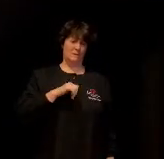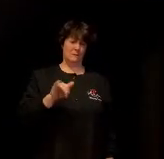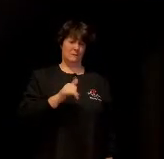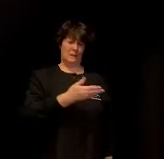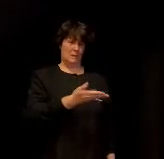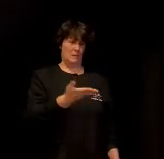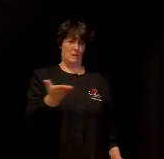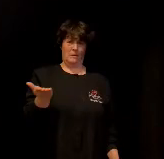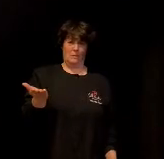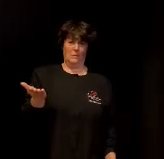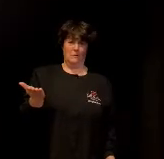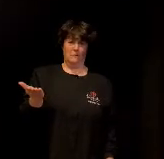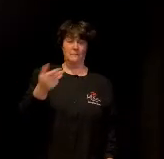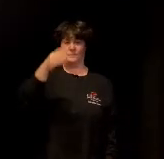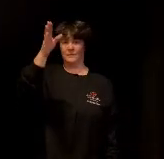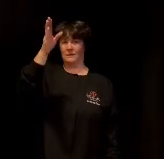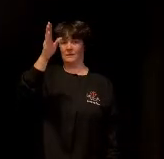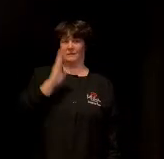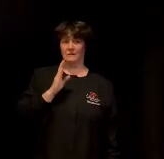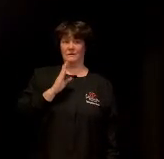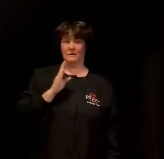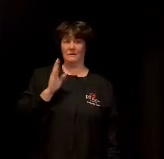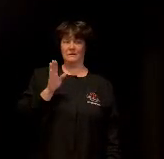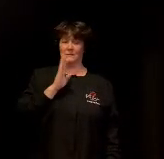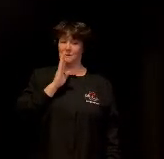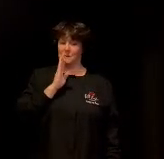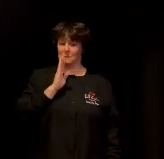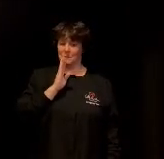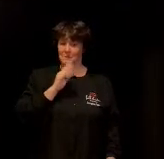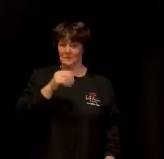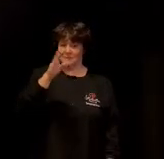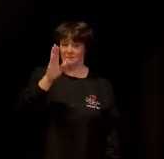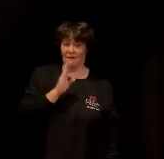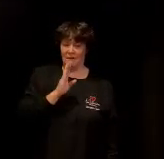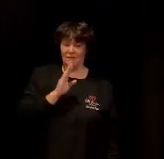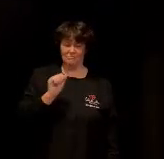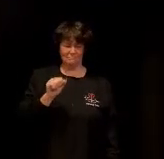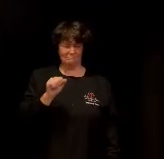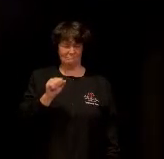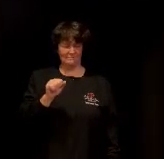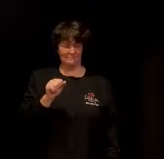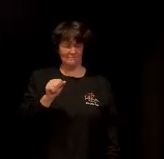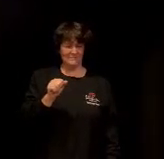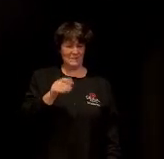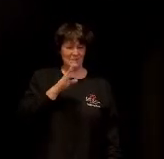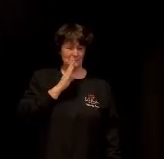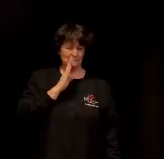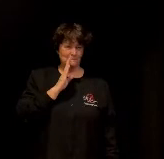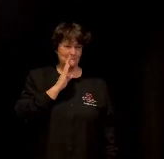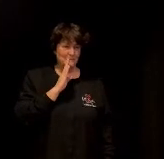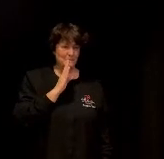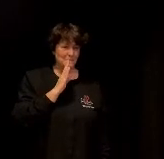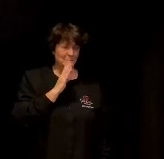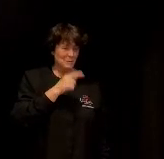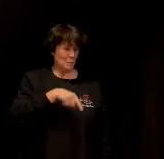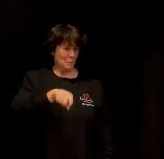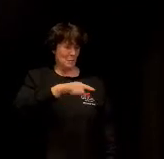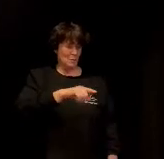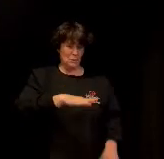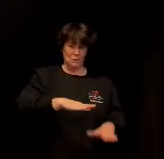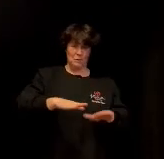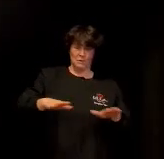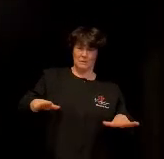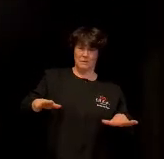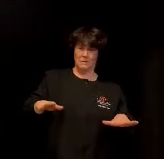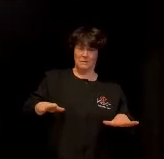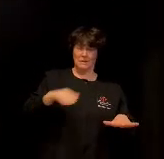Right? God is a speaking God. And he is speaking. You are his child. You're